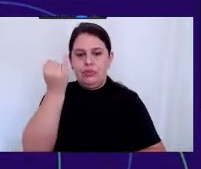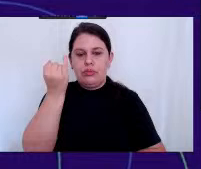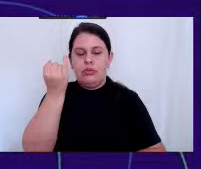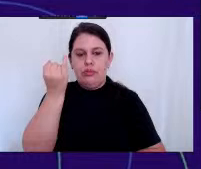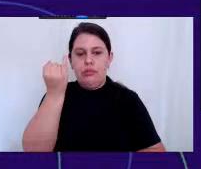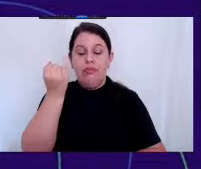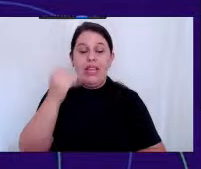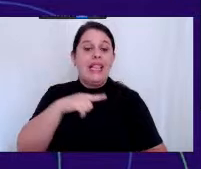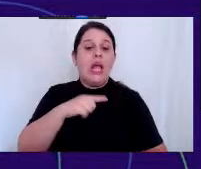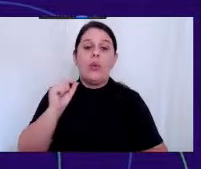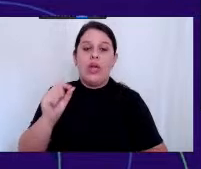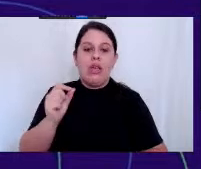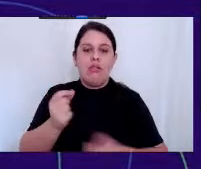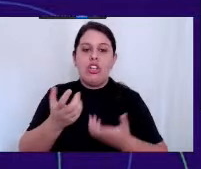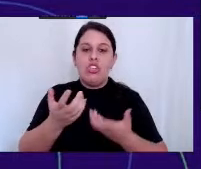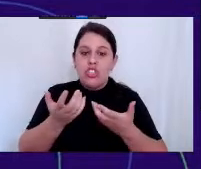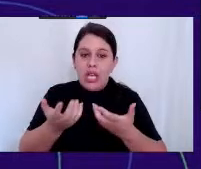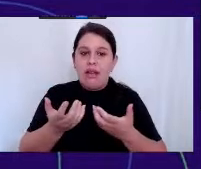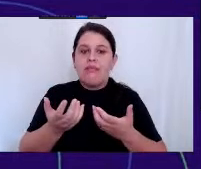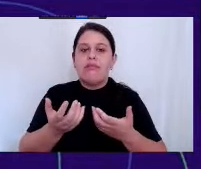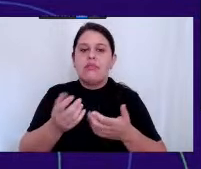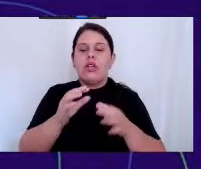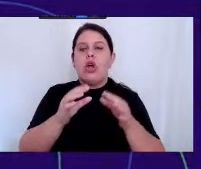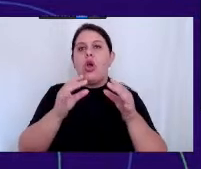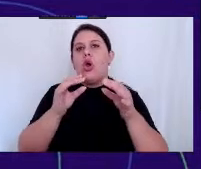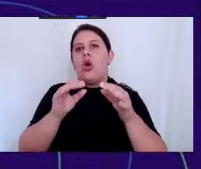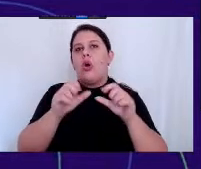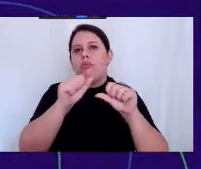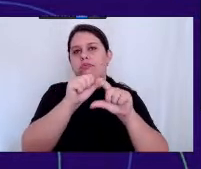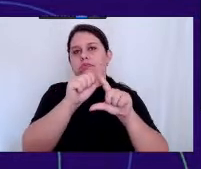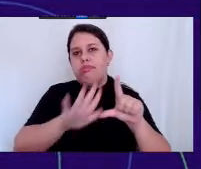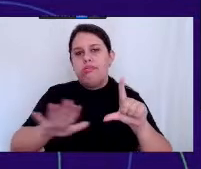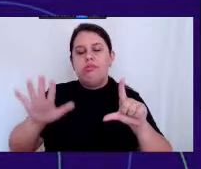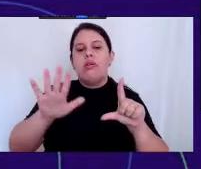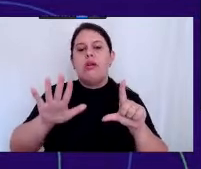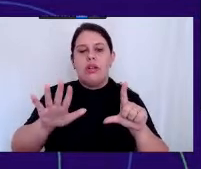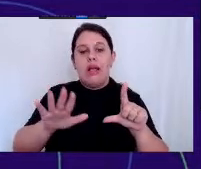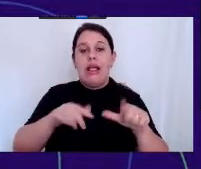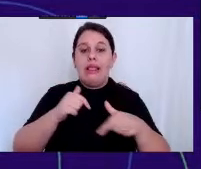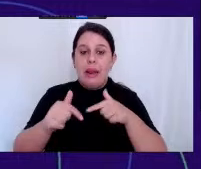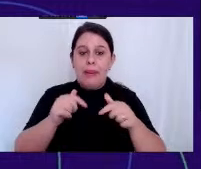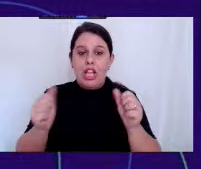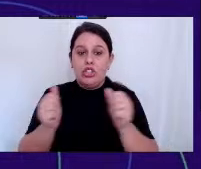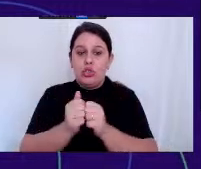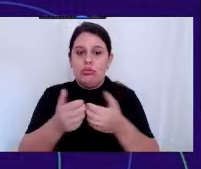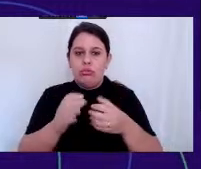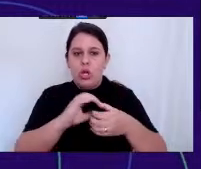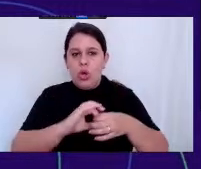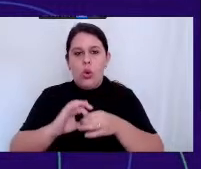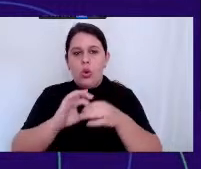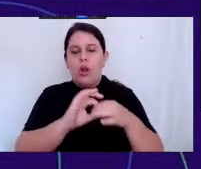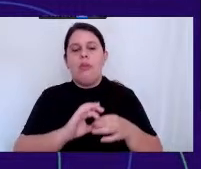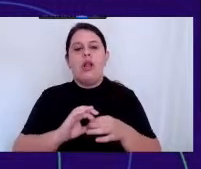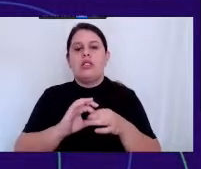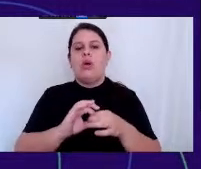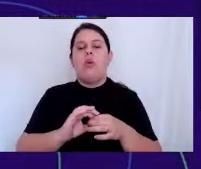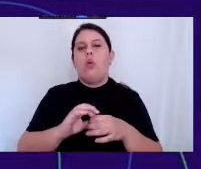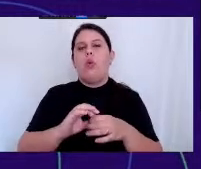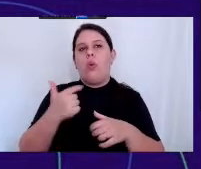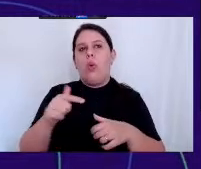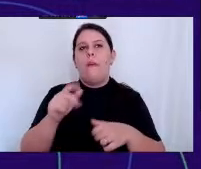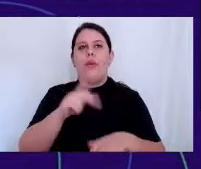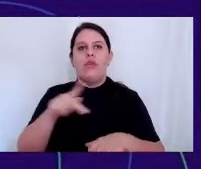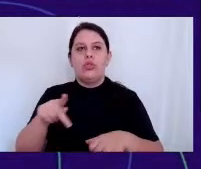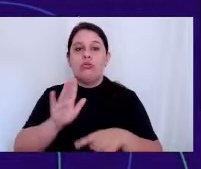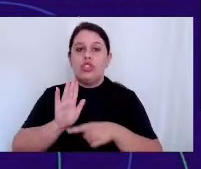in collaboration, share it with other teachers, and thus contribute to our own and their development. So I think focusing on